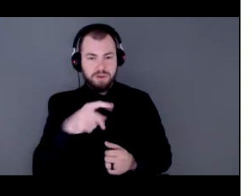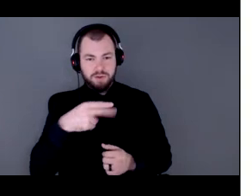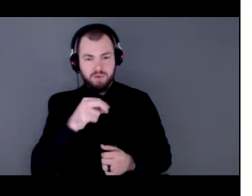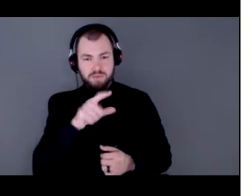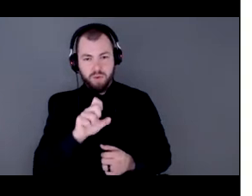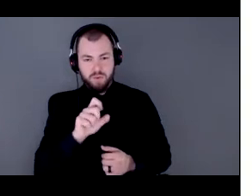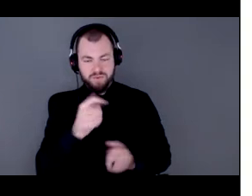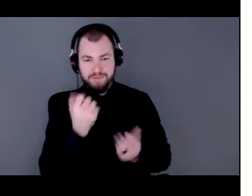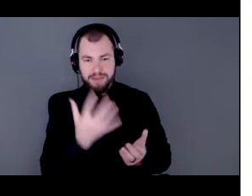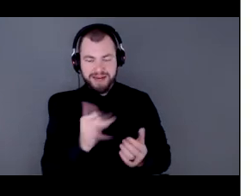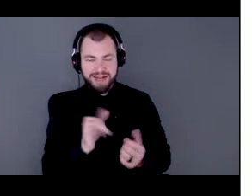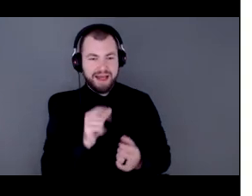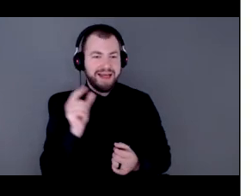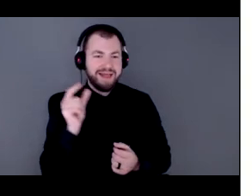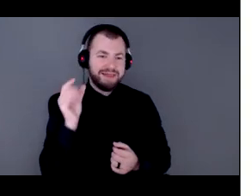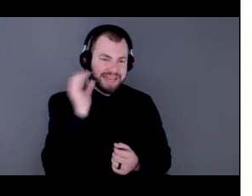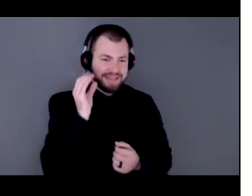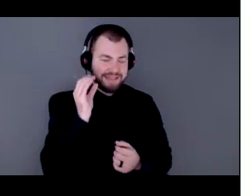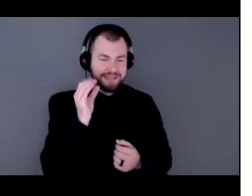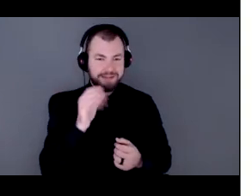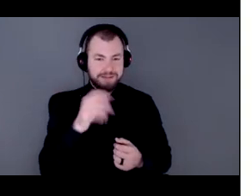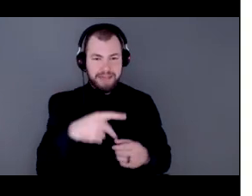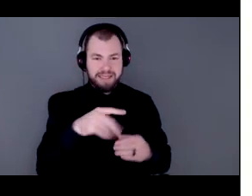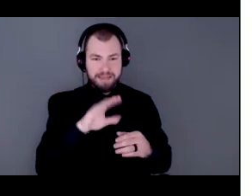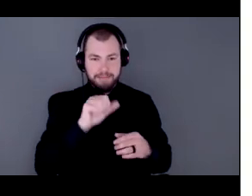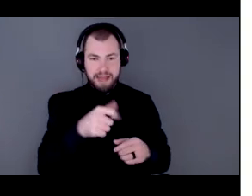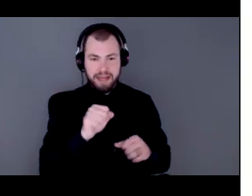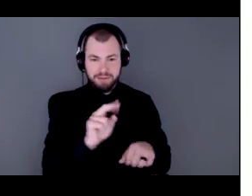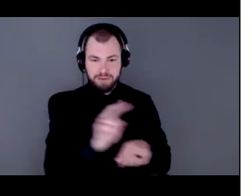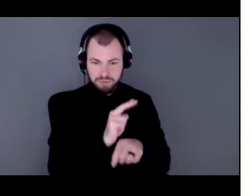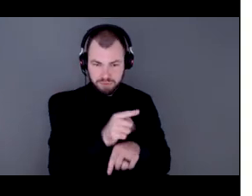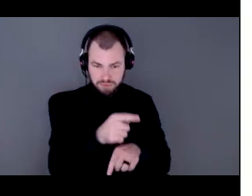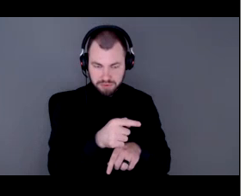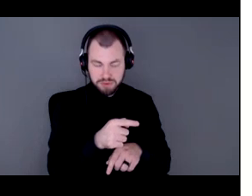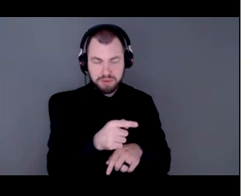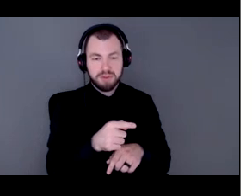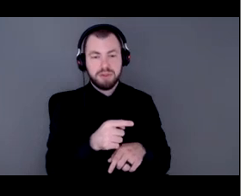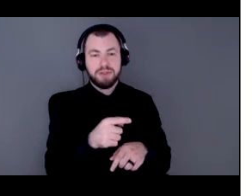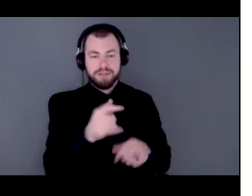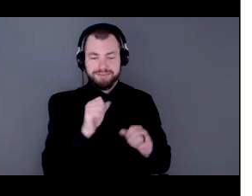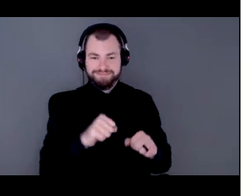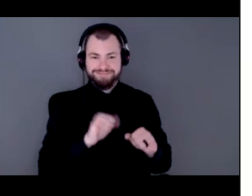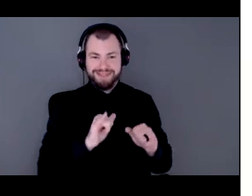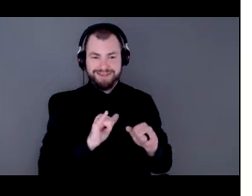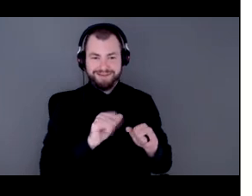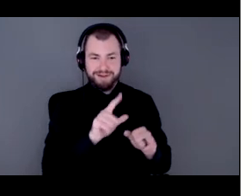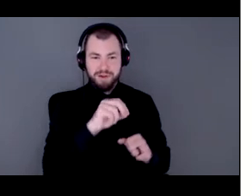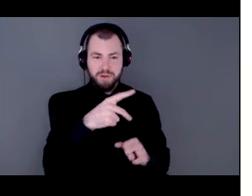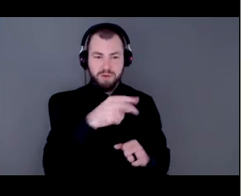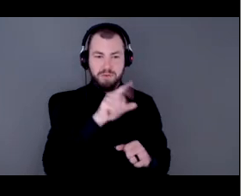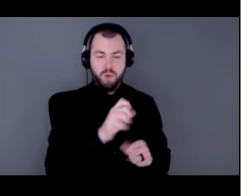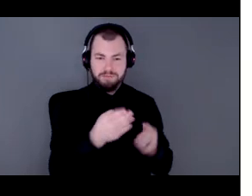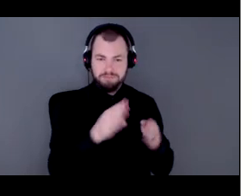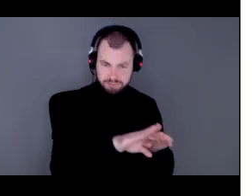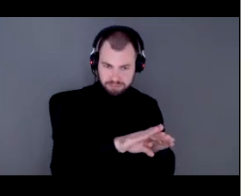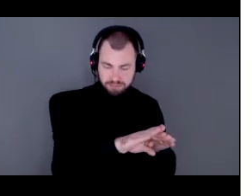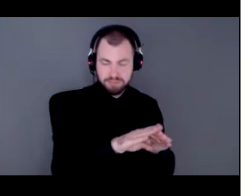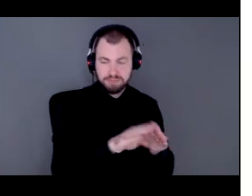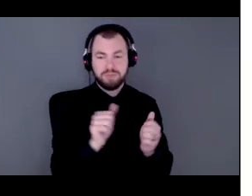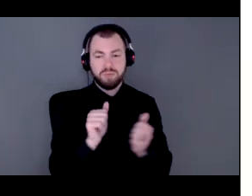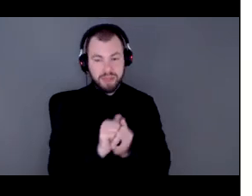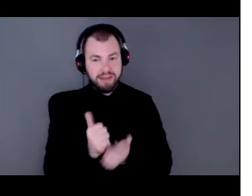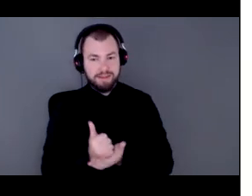The thick plastic bags are used where there are plastic bag bans, and we're able to close that loophole with the help of litter data from the